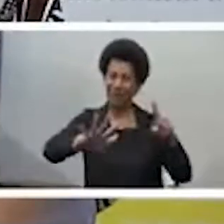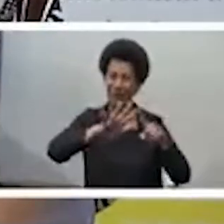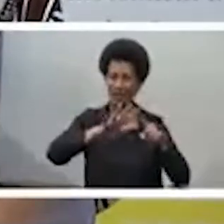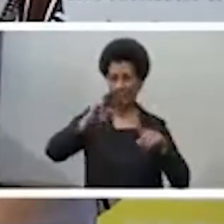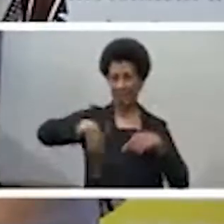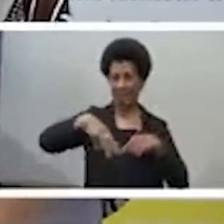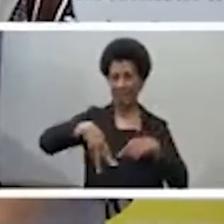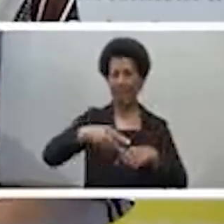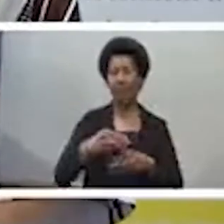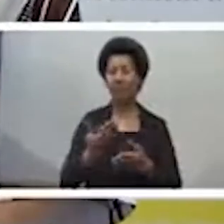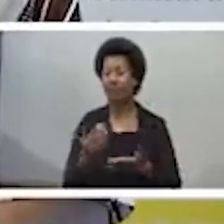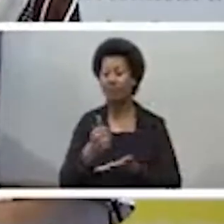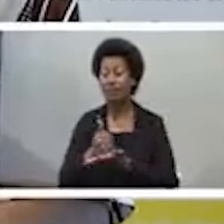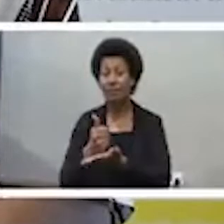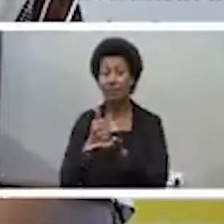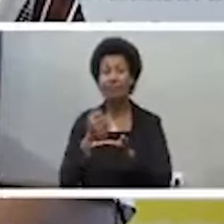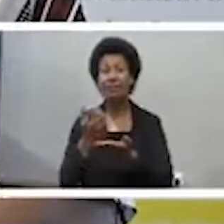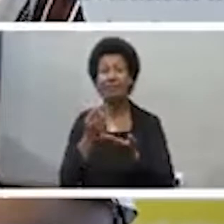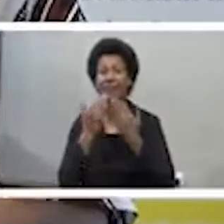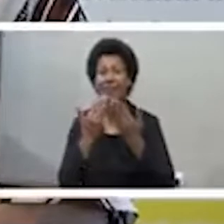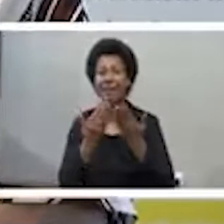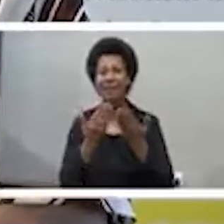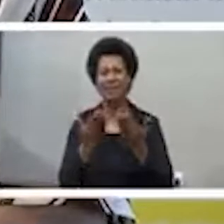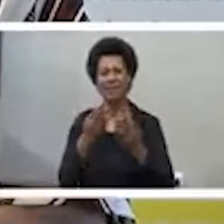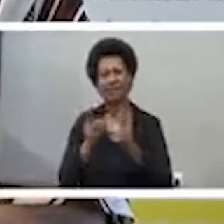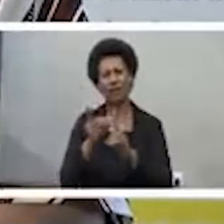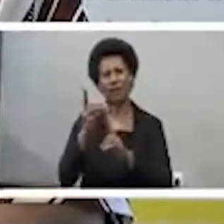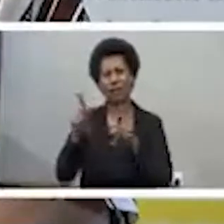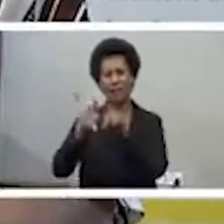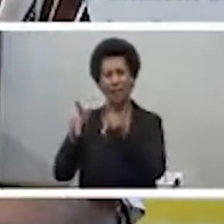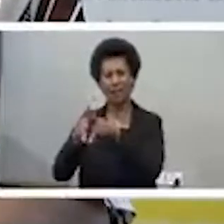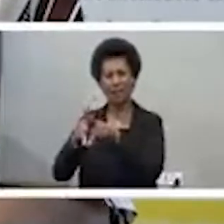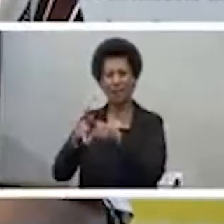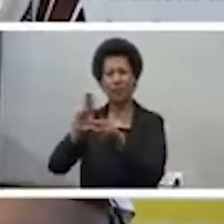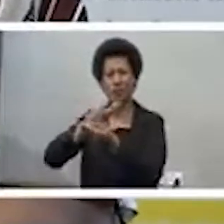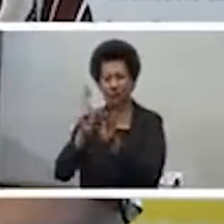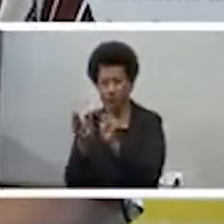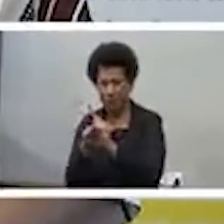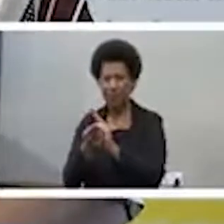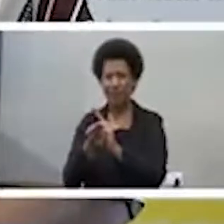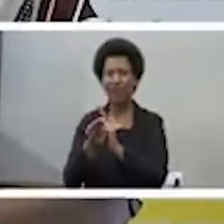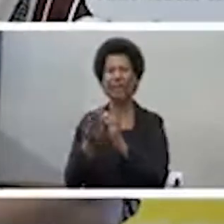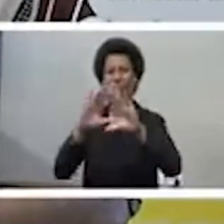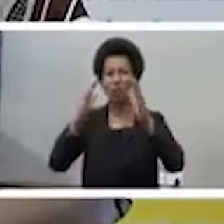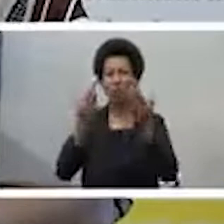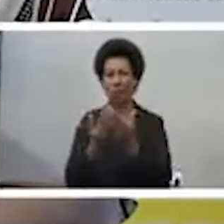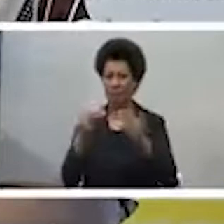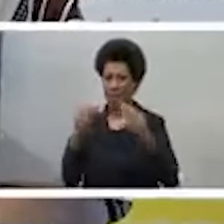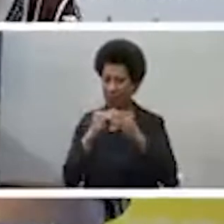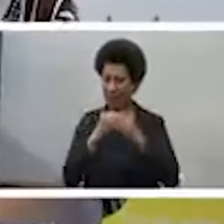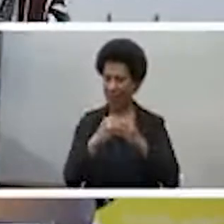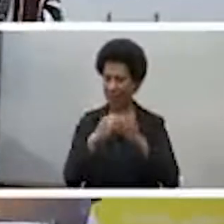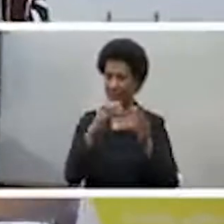thank our development partners, UNICEF and the World Bank, and our fellow forum member governments, Australia and New